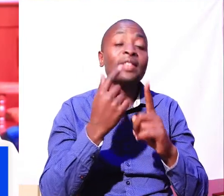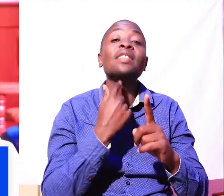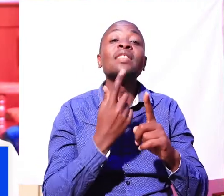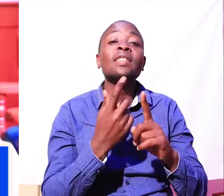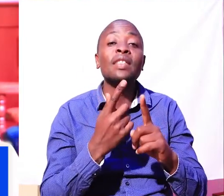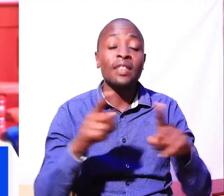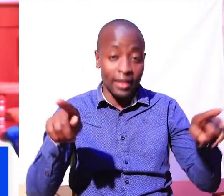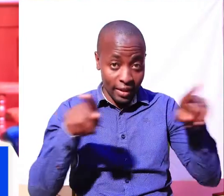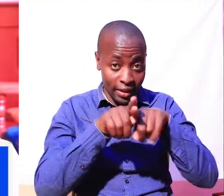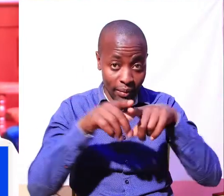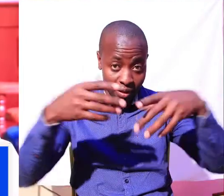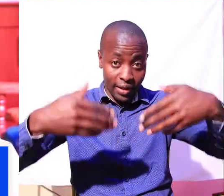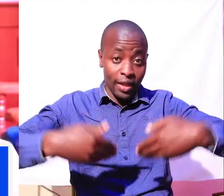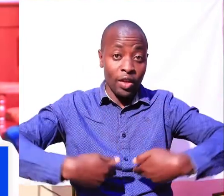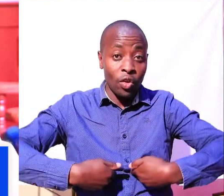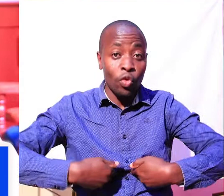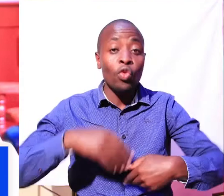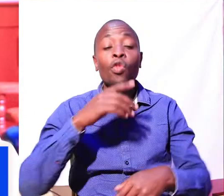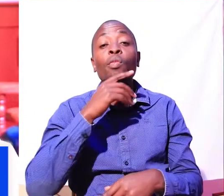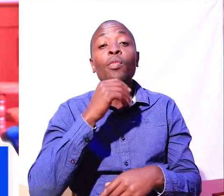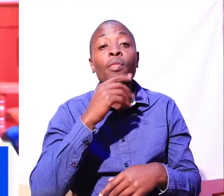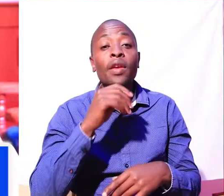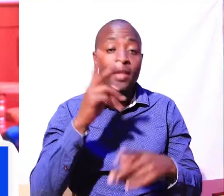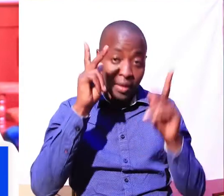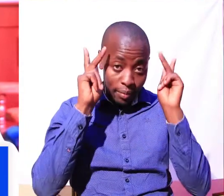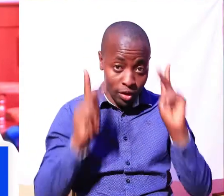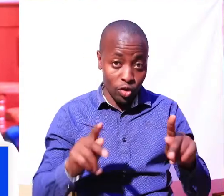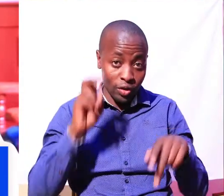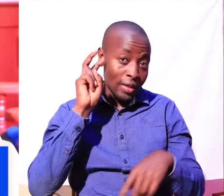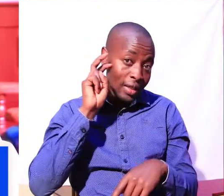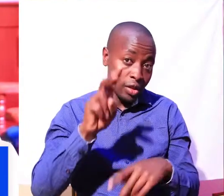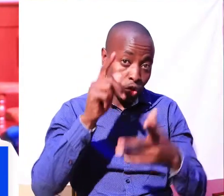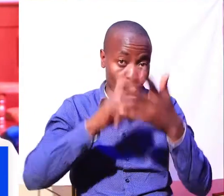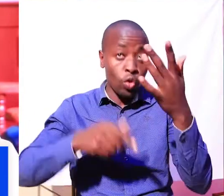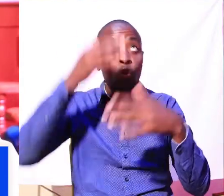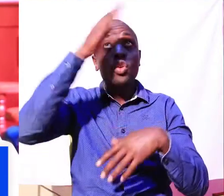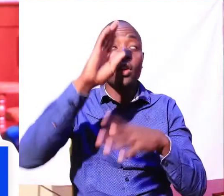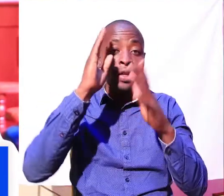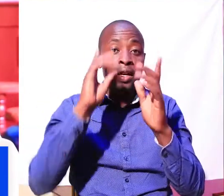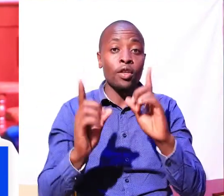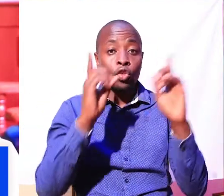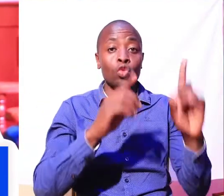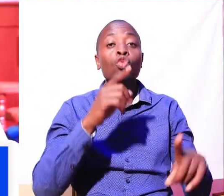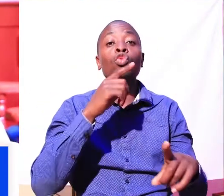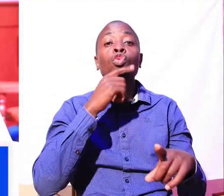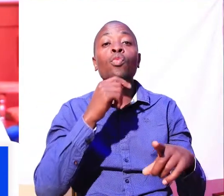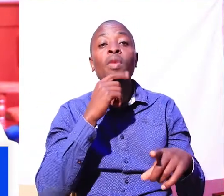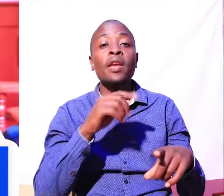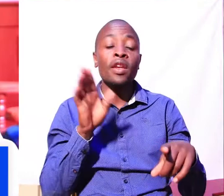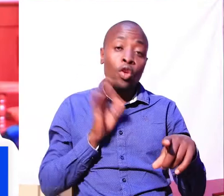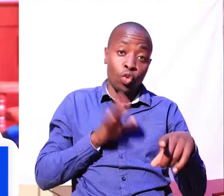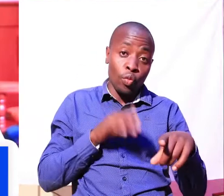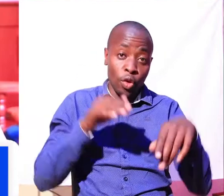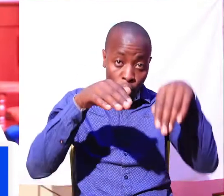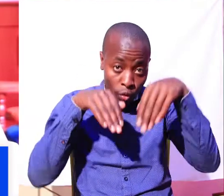case of this young man, that the person who shall see what God can do to men and women who wait upon